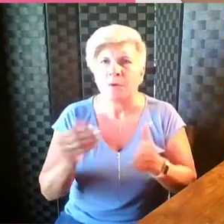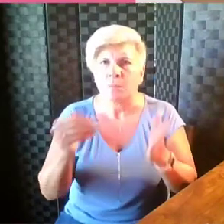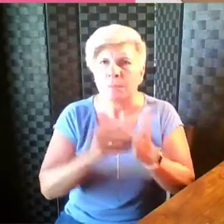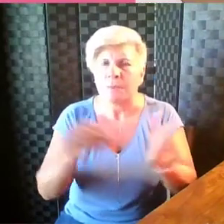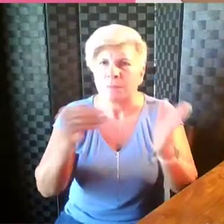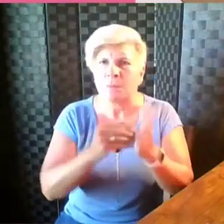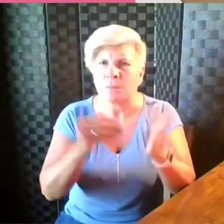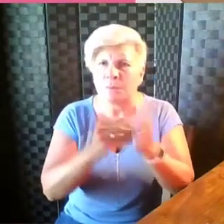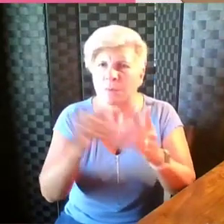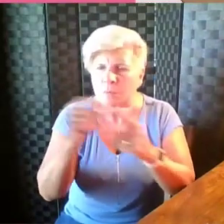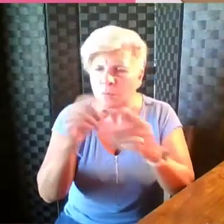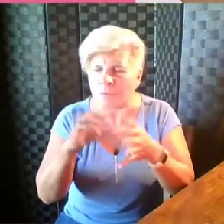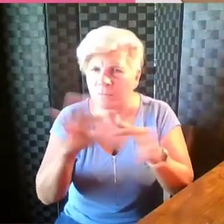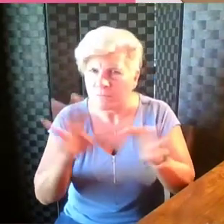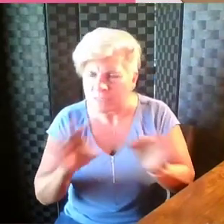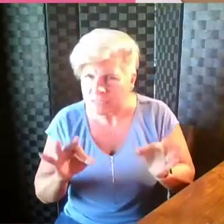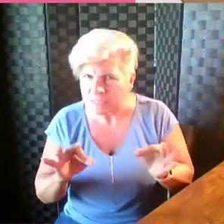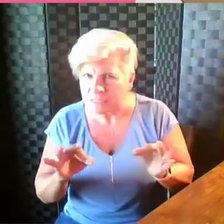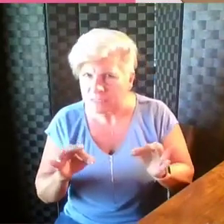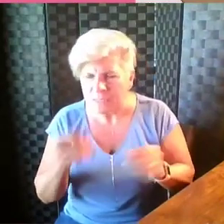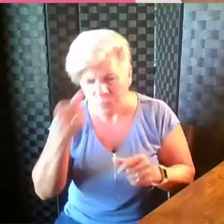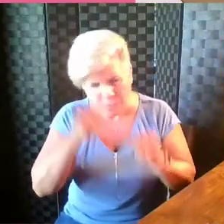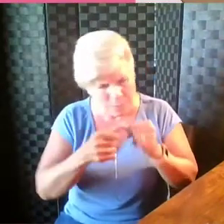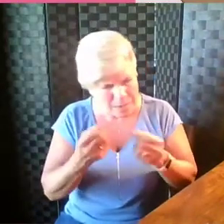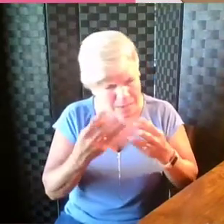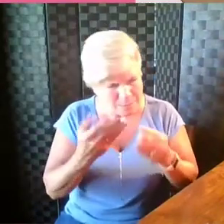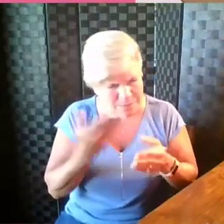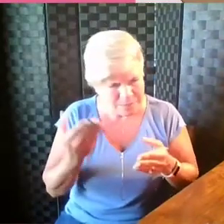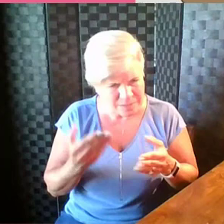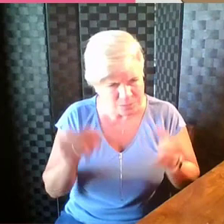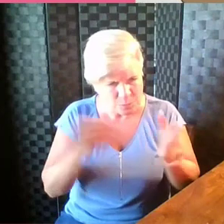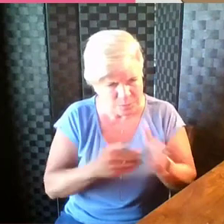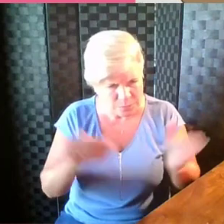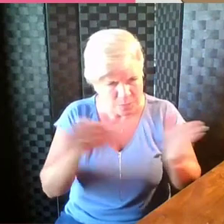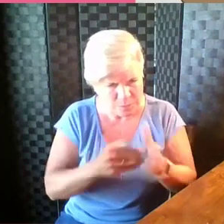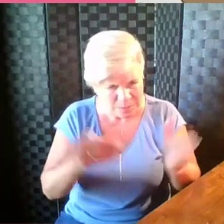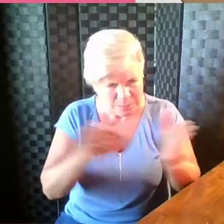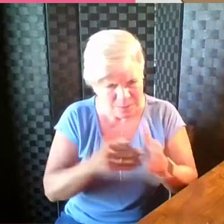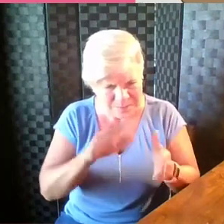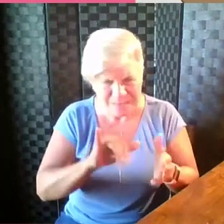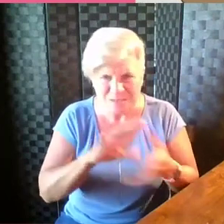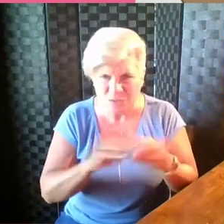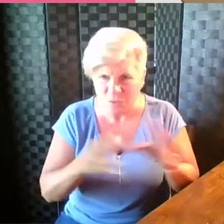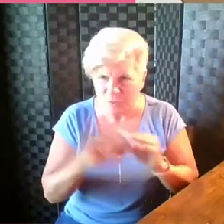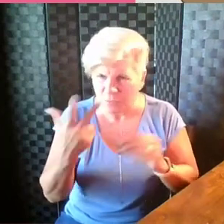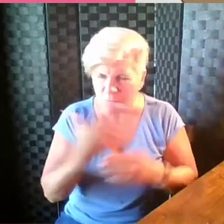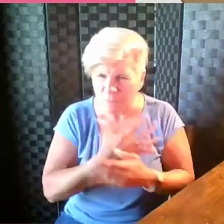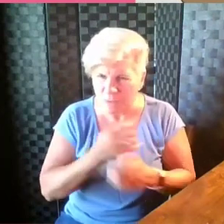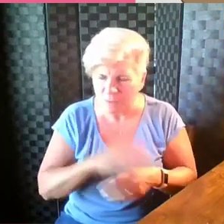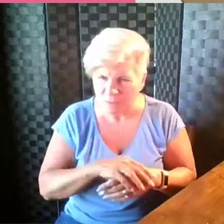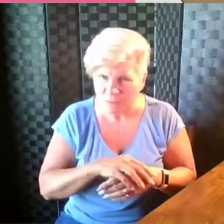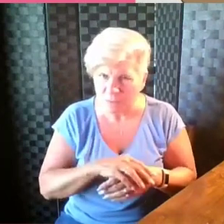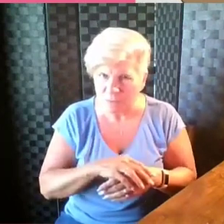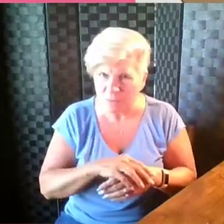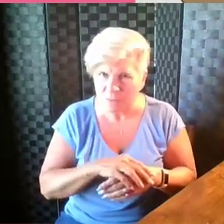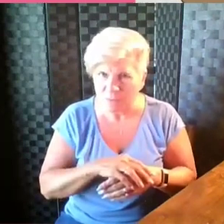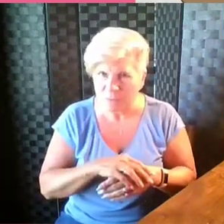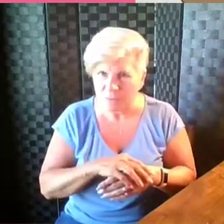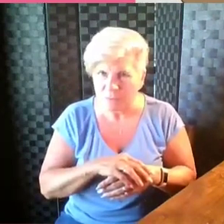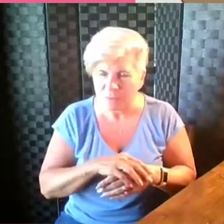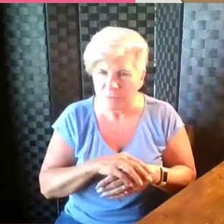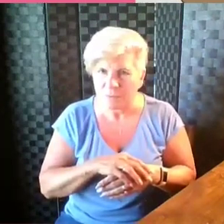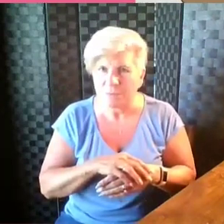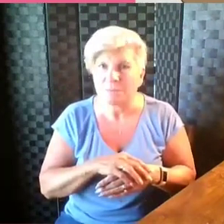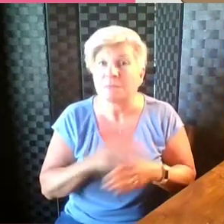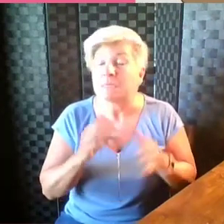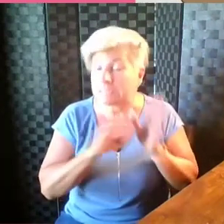many things that were repeated in that story over and over again. Some examples of the repetition that I heard in